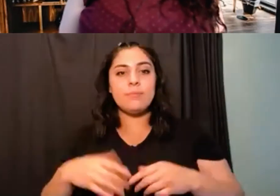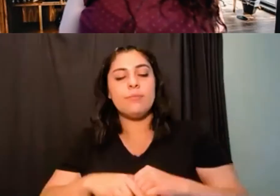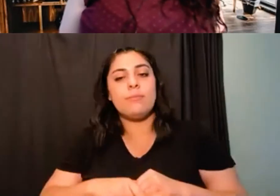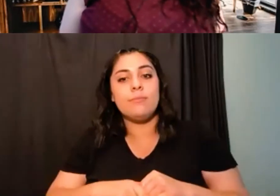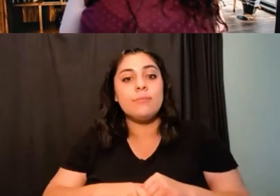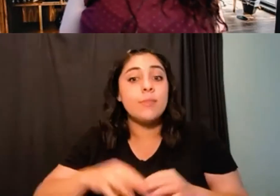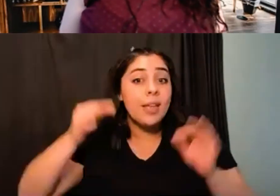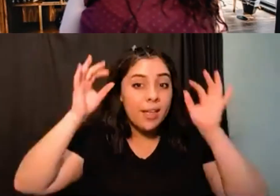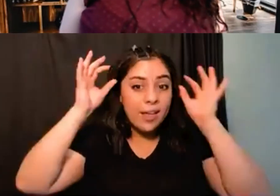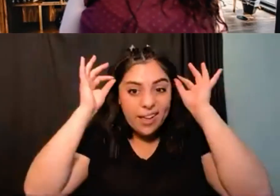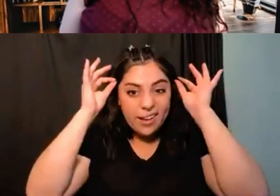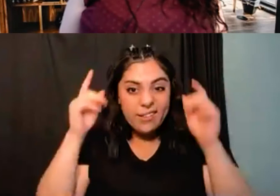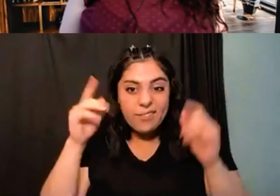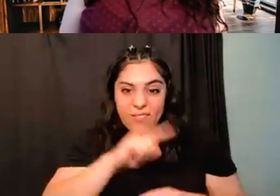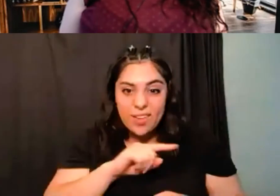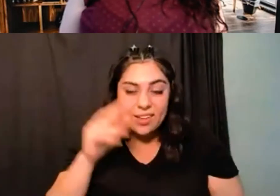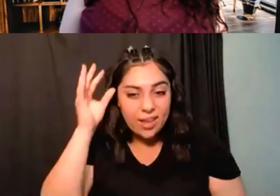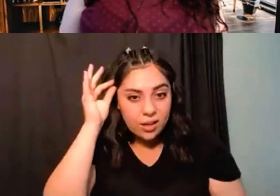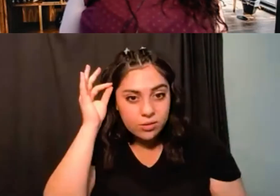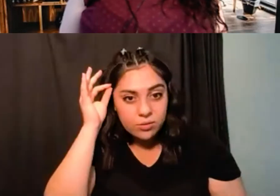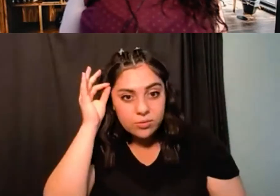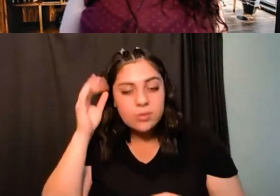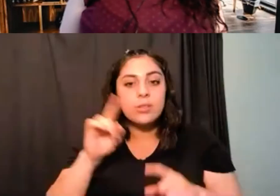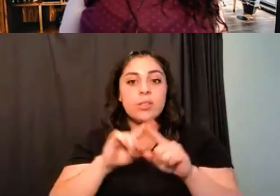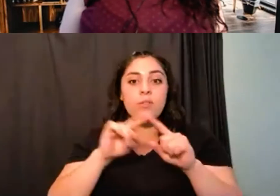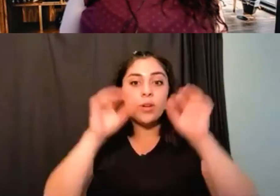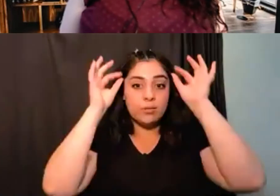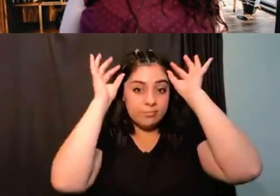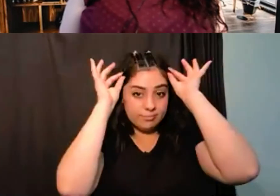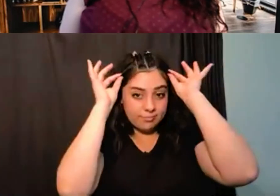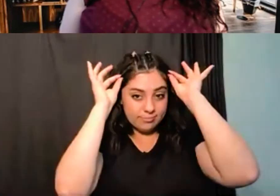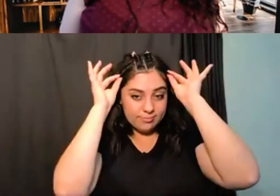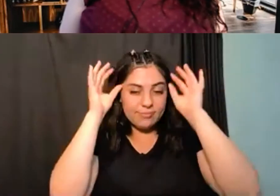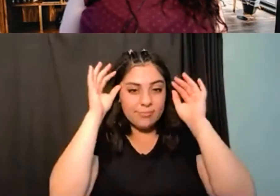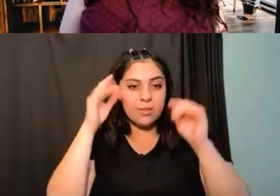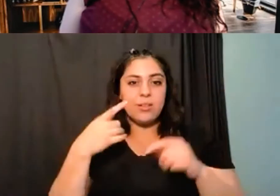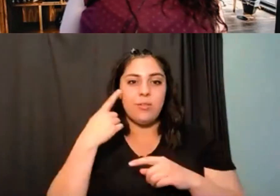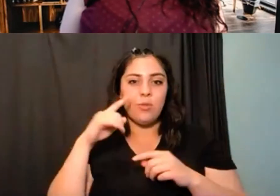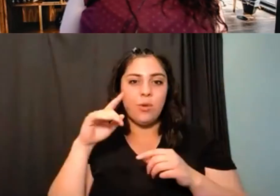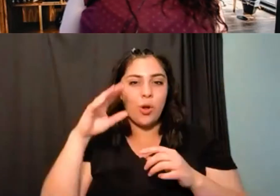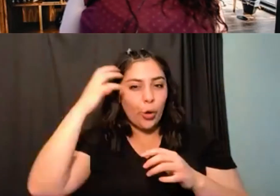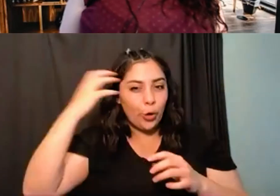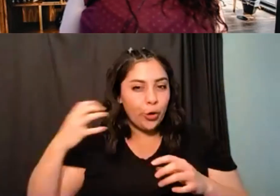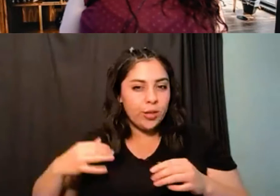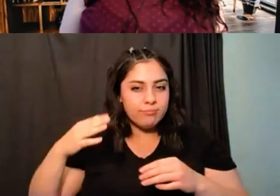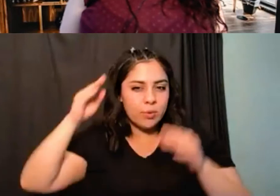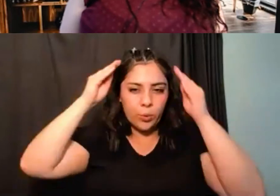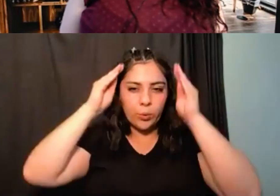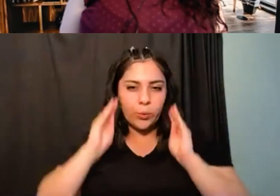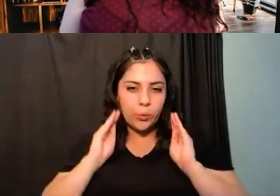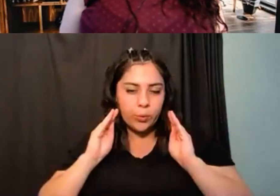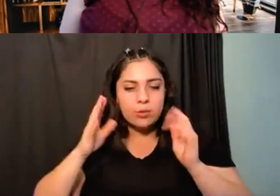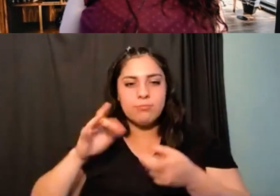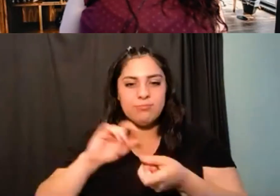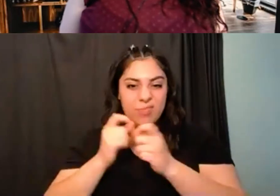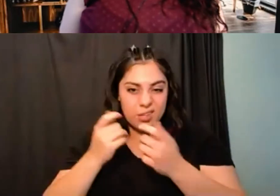a mountain of no-lie relaxers, but aloe gel to soothe the scalp anyway, a flat iron for the kinks, a